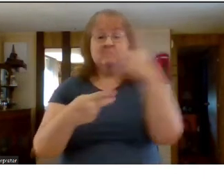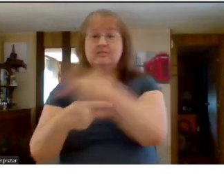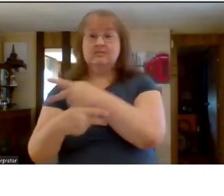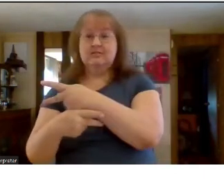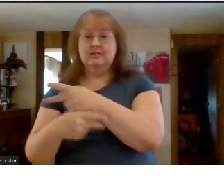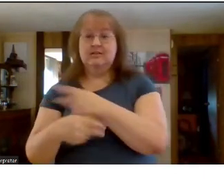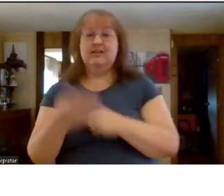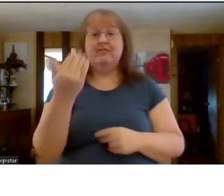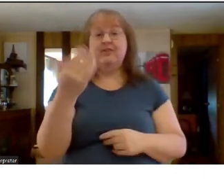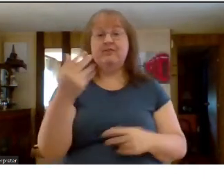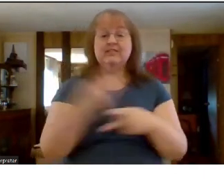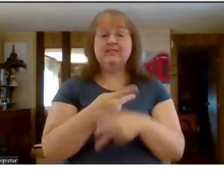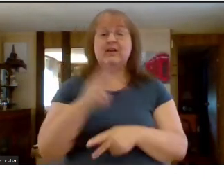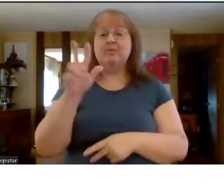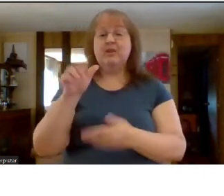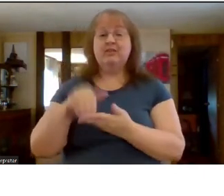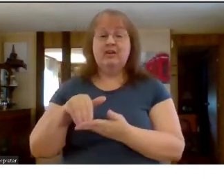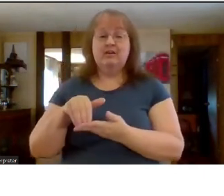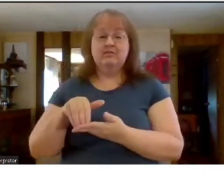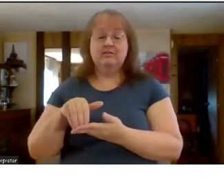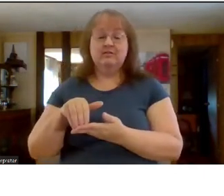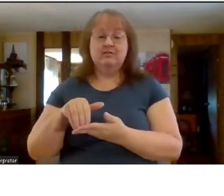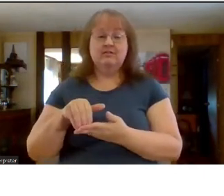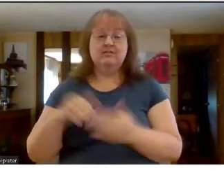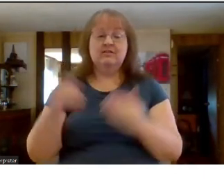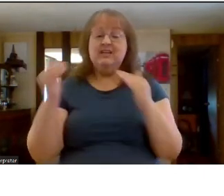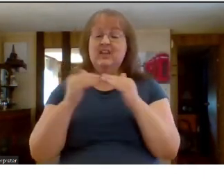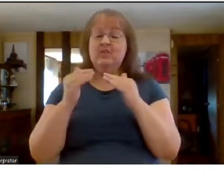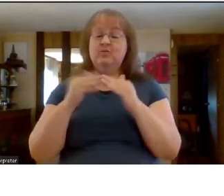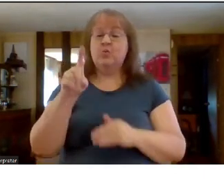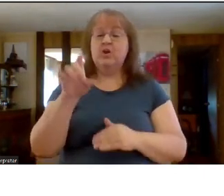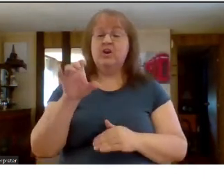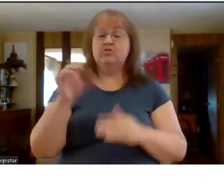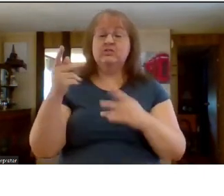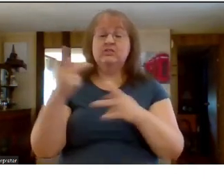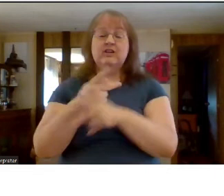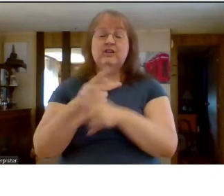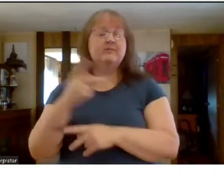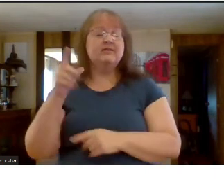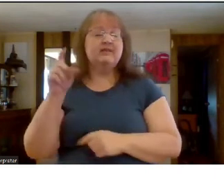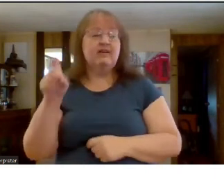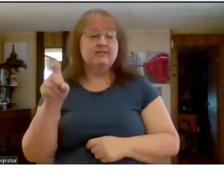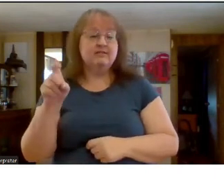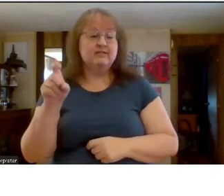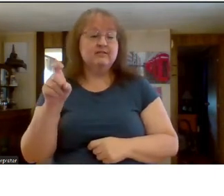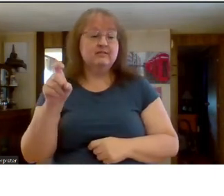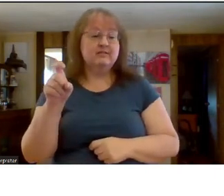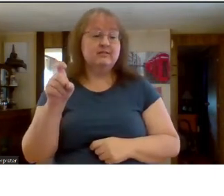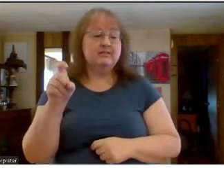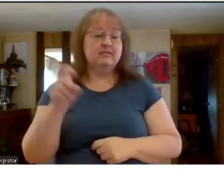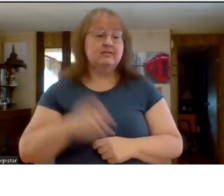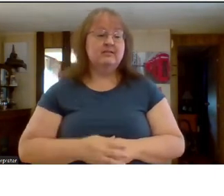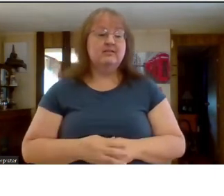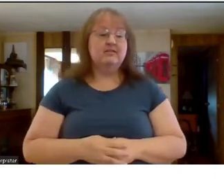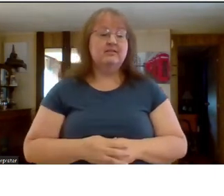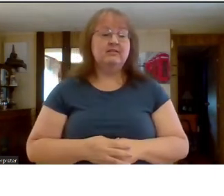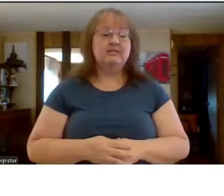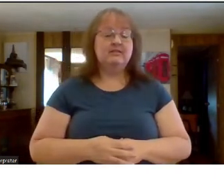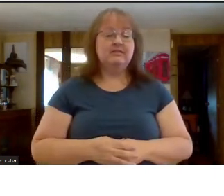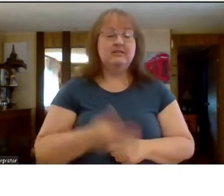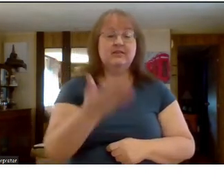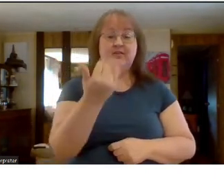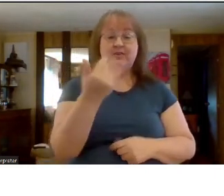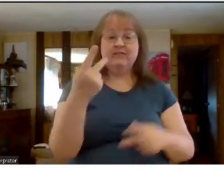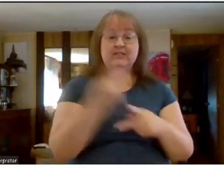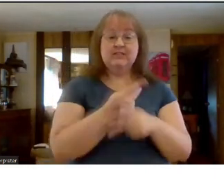were to do my butterfly method, 15 times 3,000 equals 100 times x.